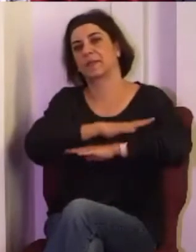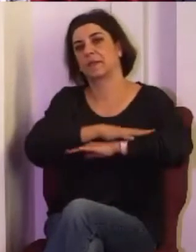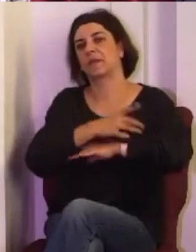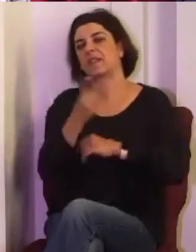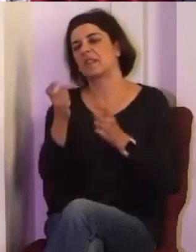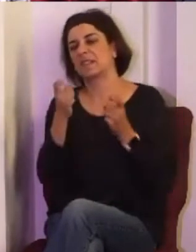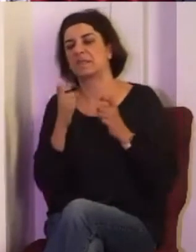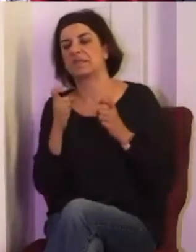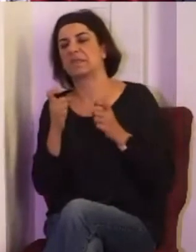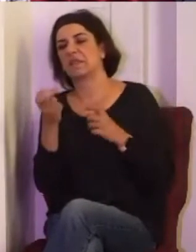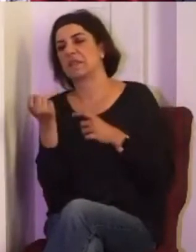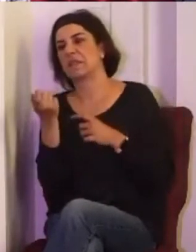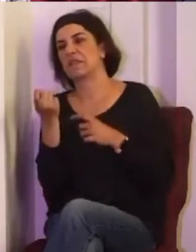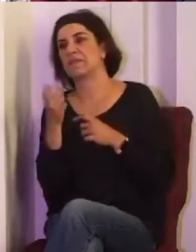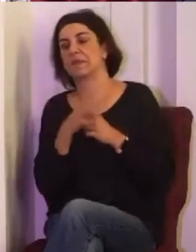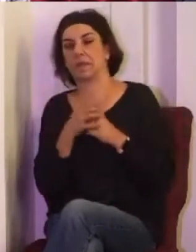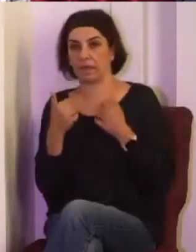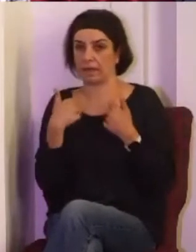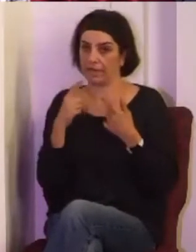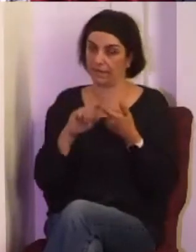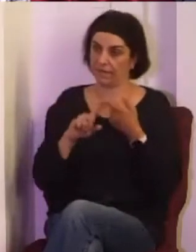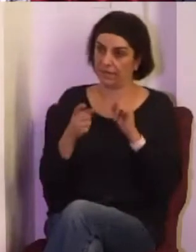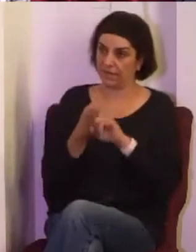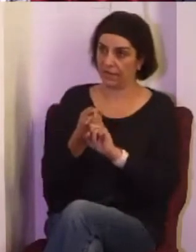Just give me a little bit. I have friends,